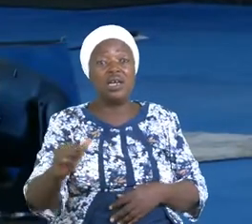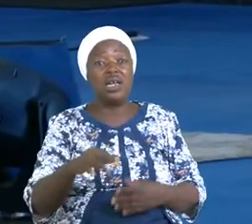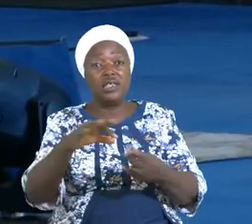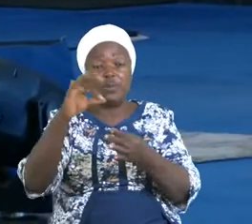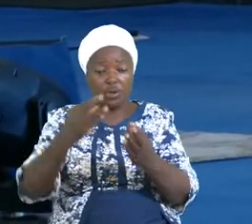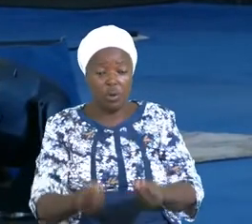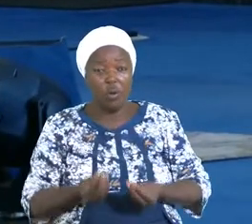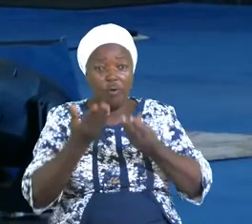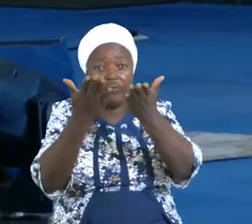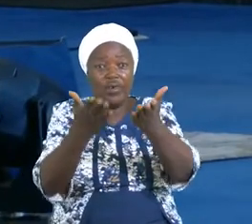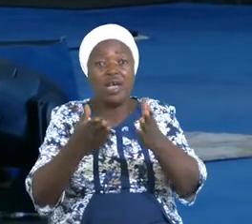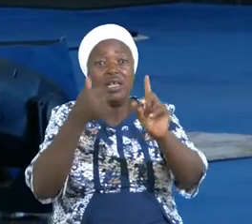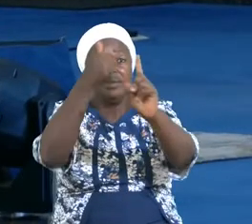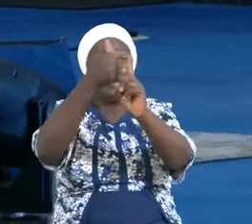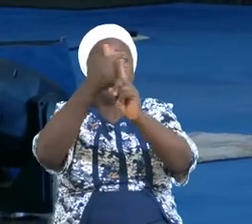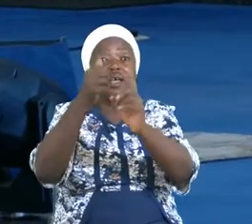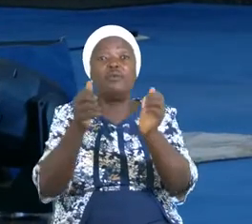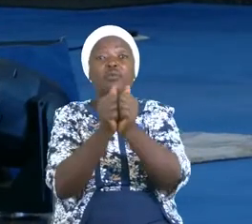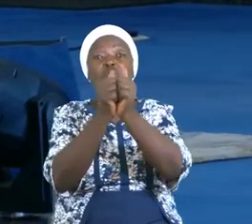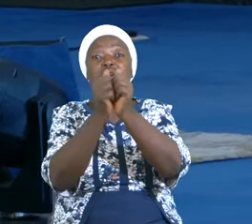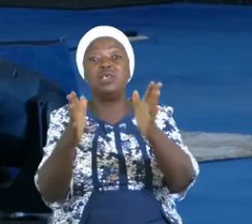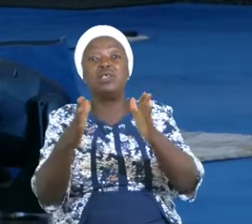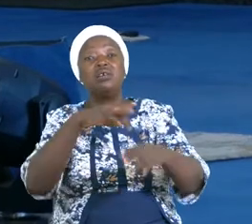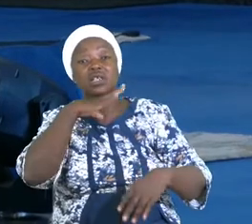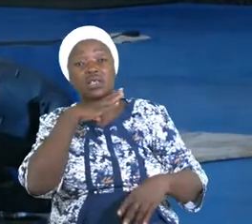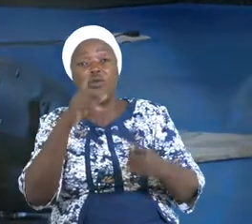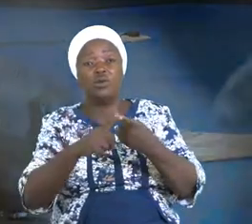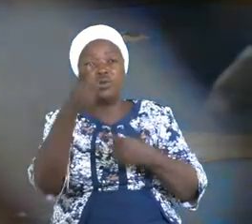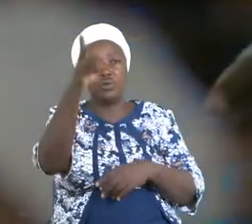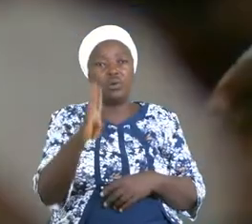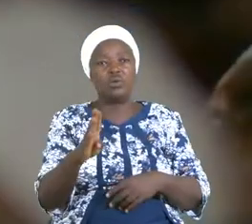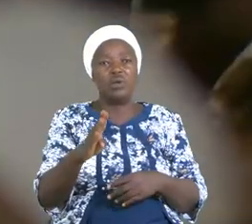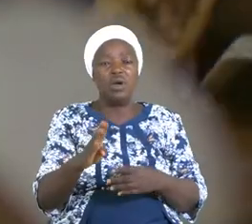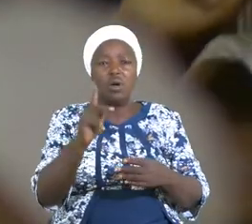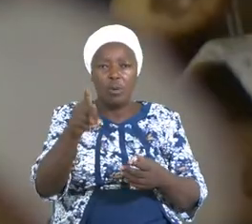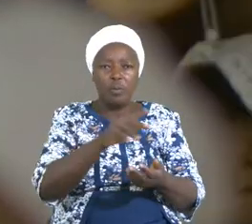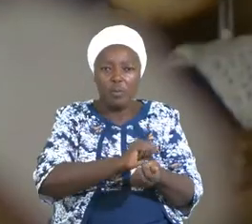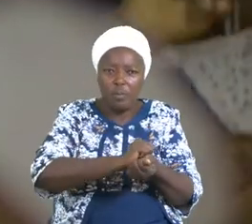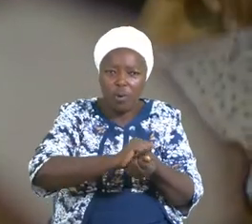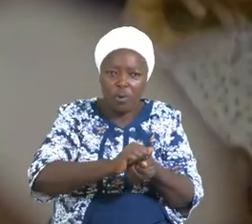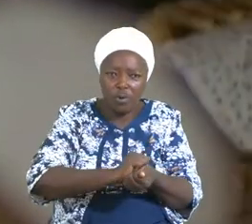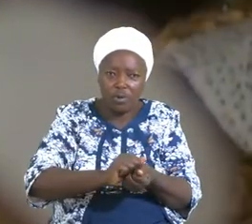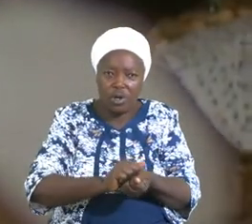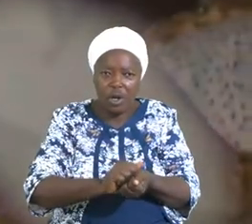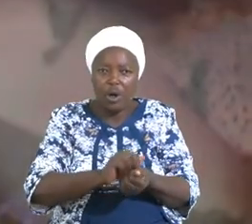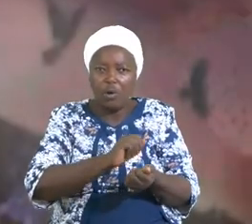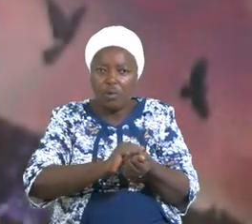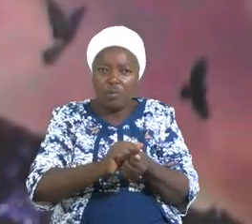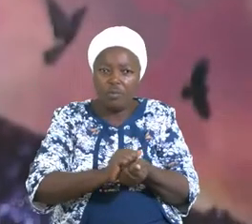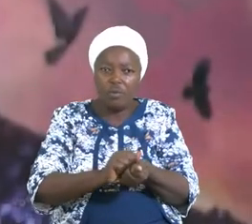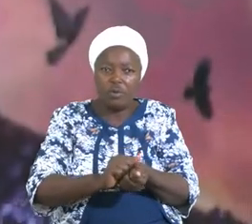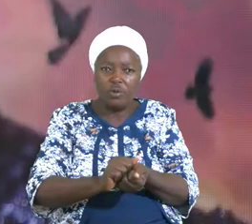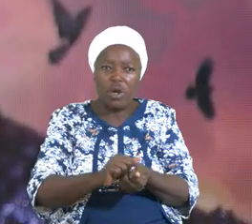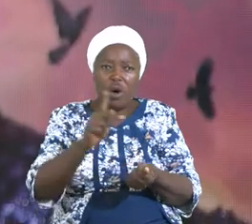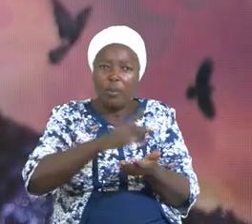himself without spot to God, purge your conscience,